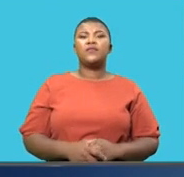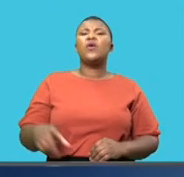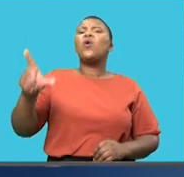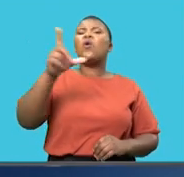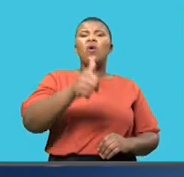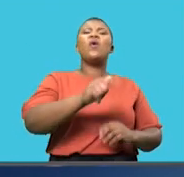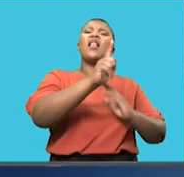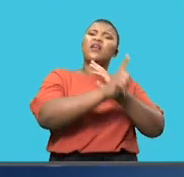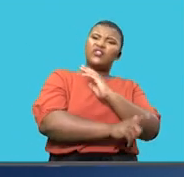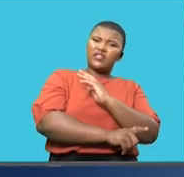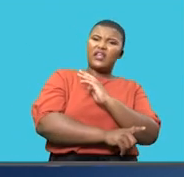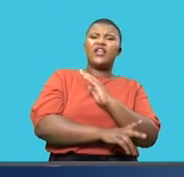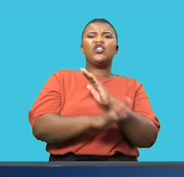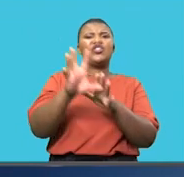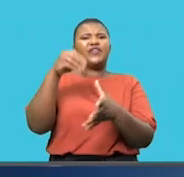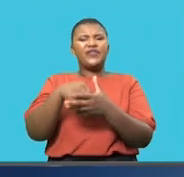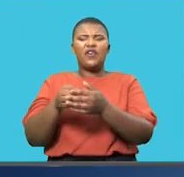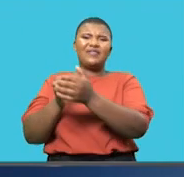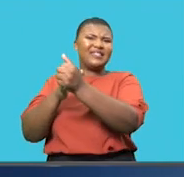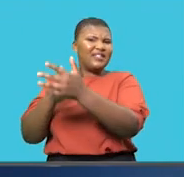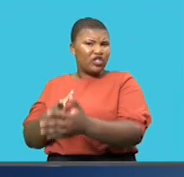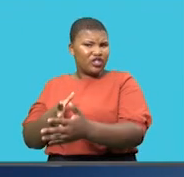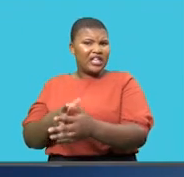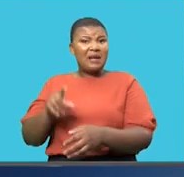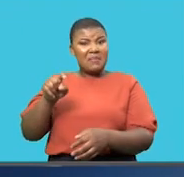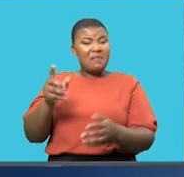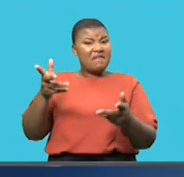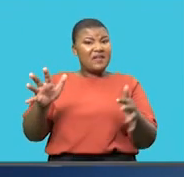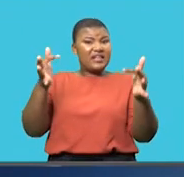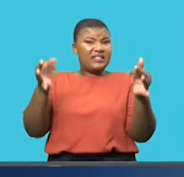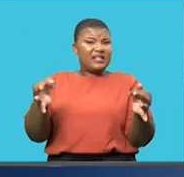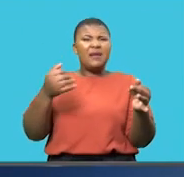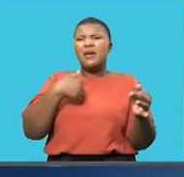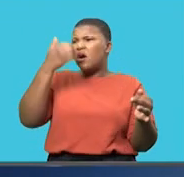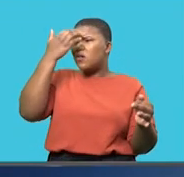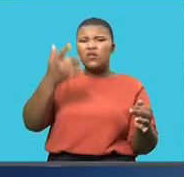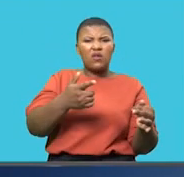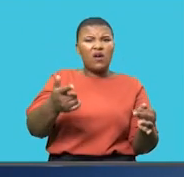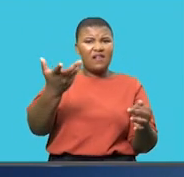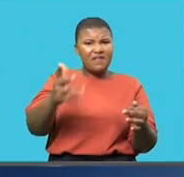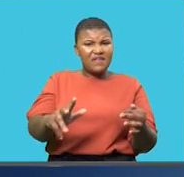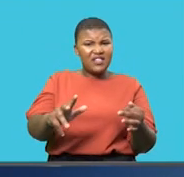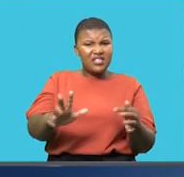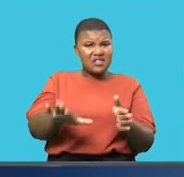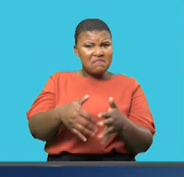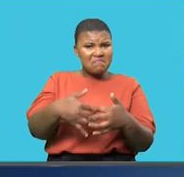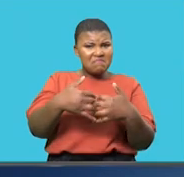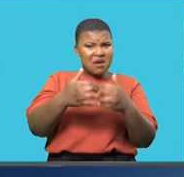legislations that concerns leadership has decided, I don't know whether this was properly designed in order